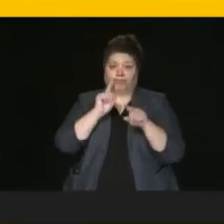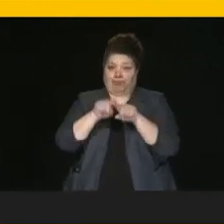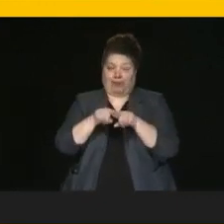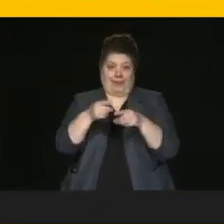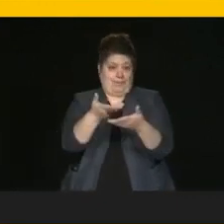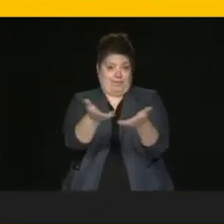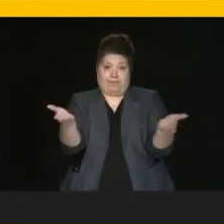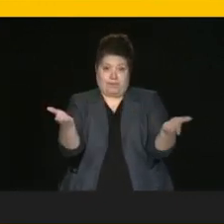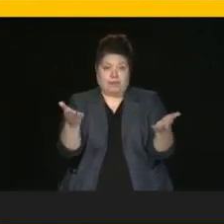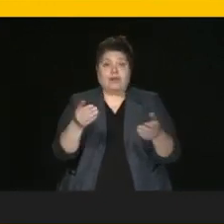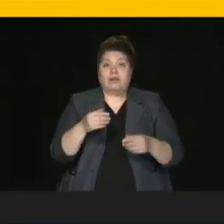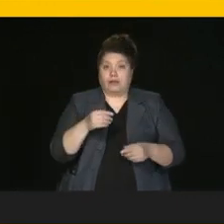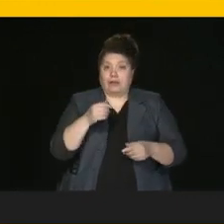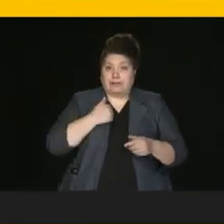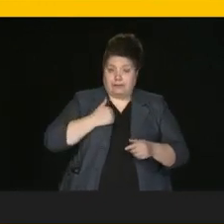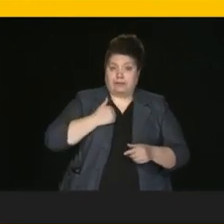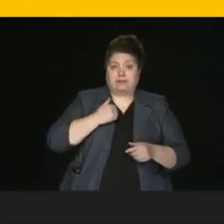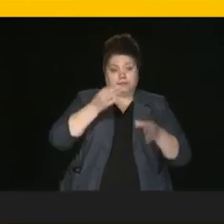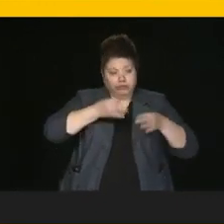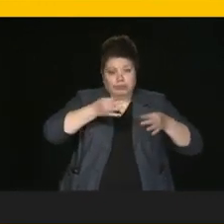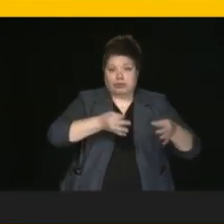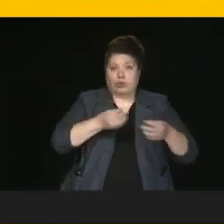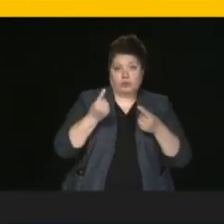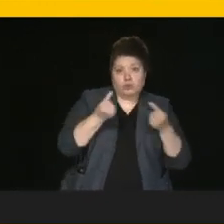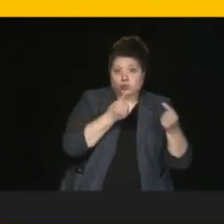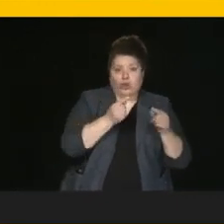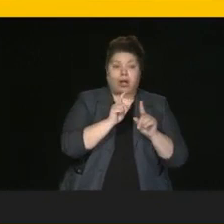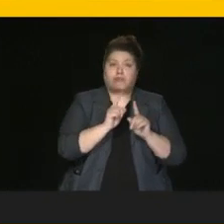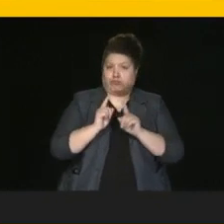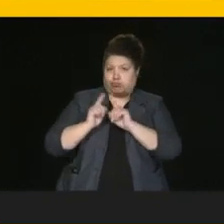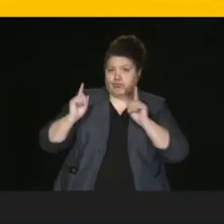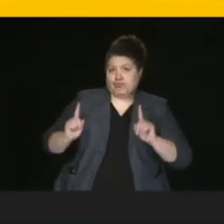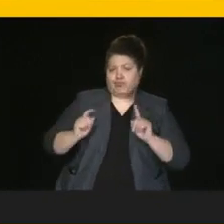to public health authorities,